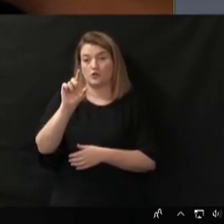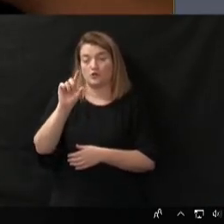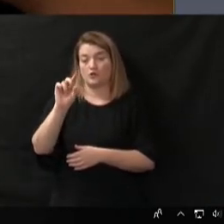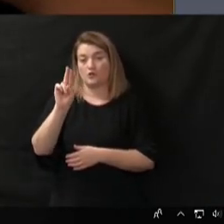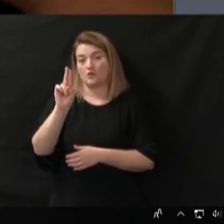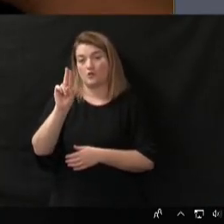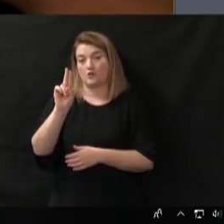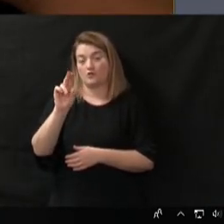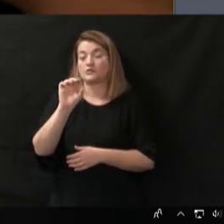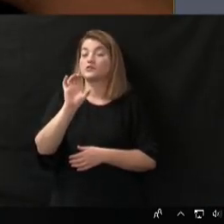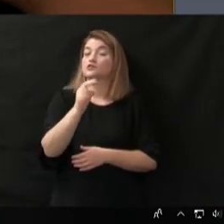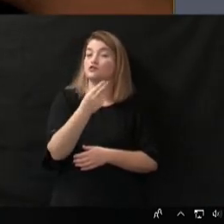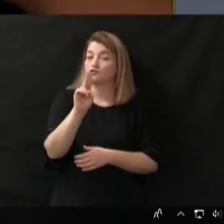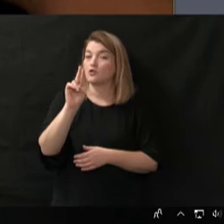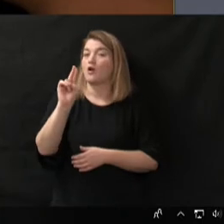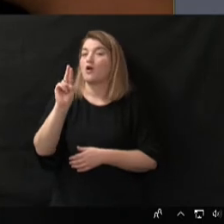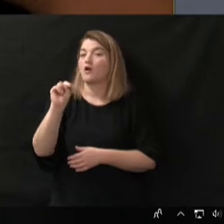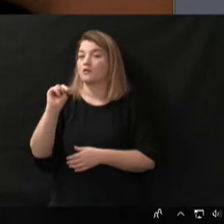Chong.